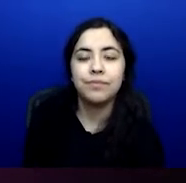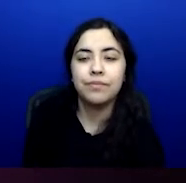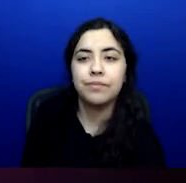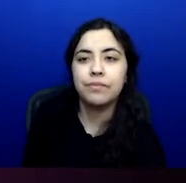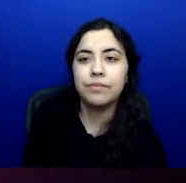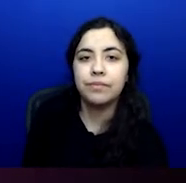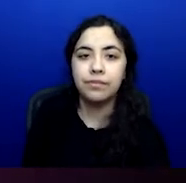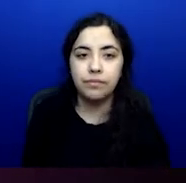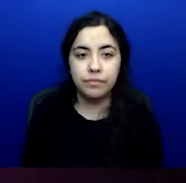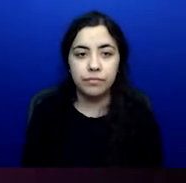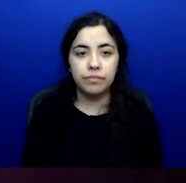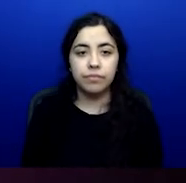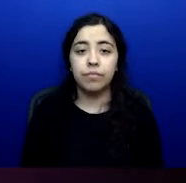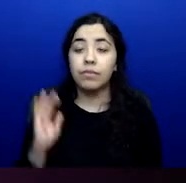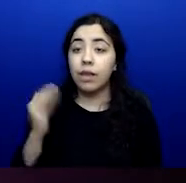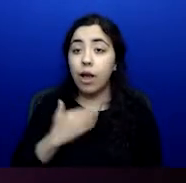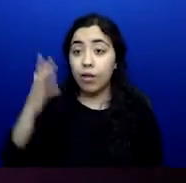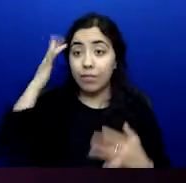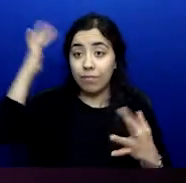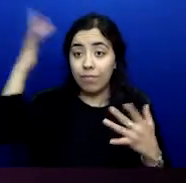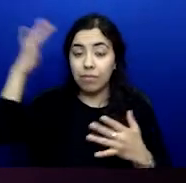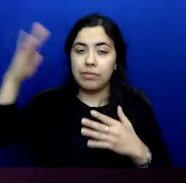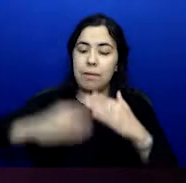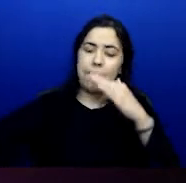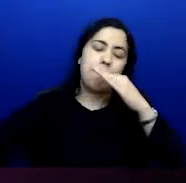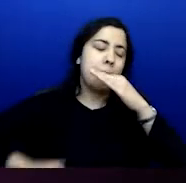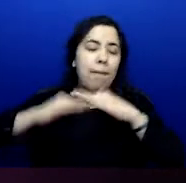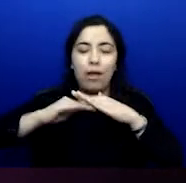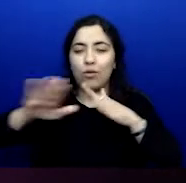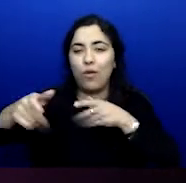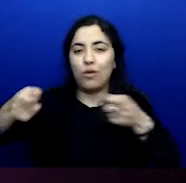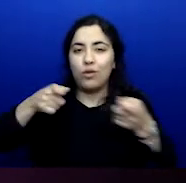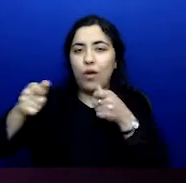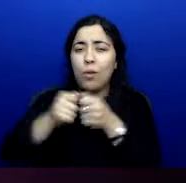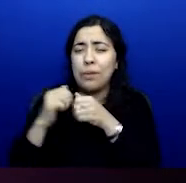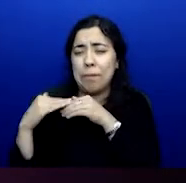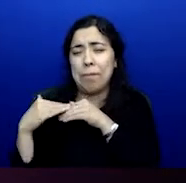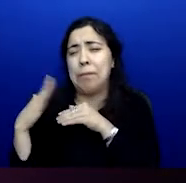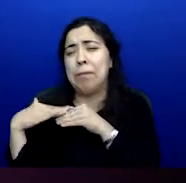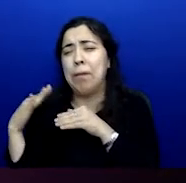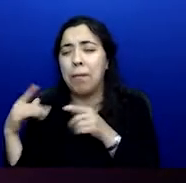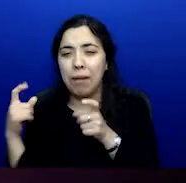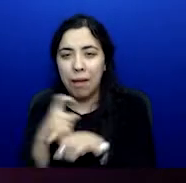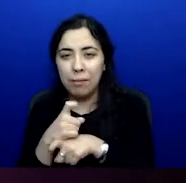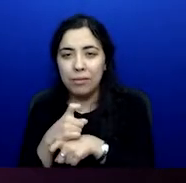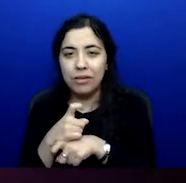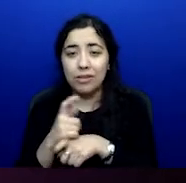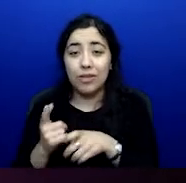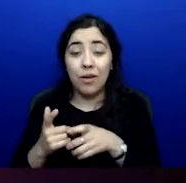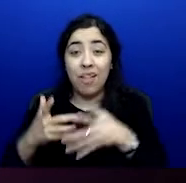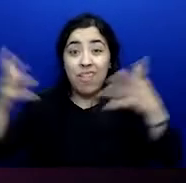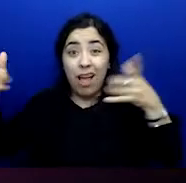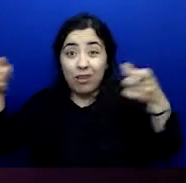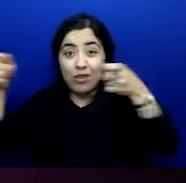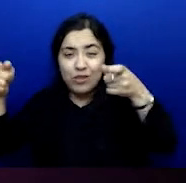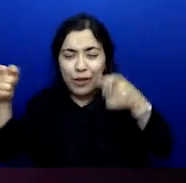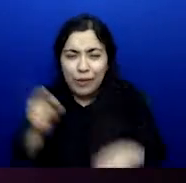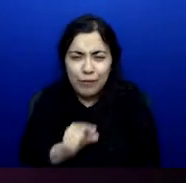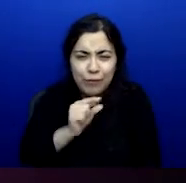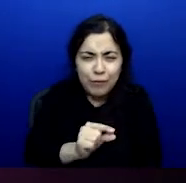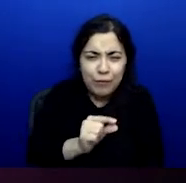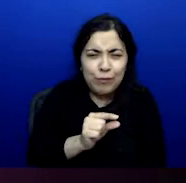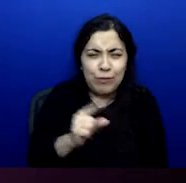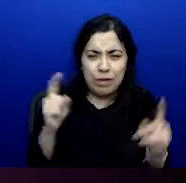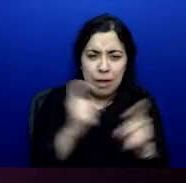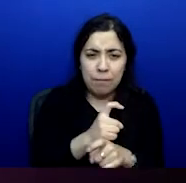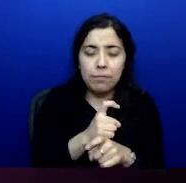Our philosophy is to give you maximum control with minimal complexity. And we do that by providing